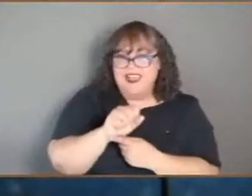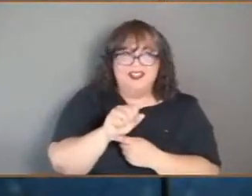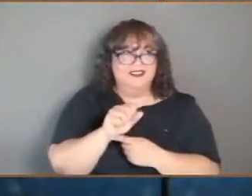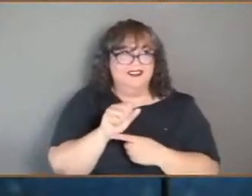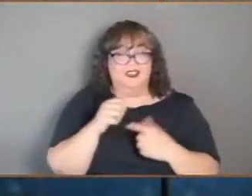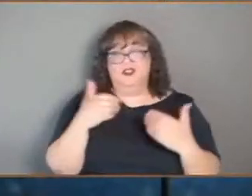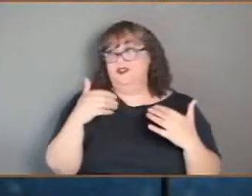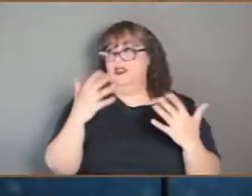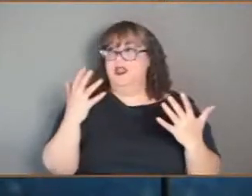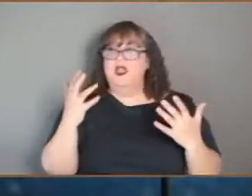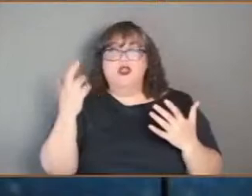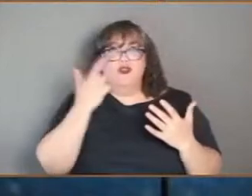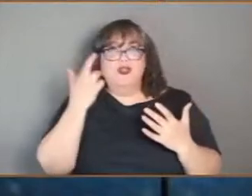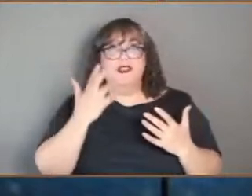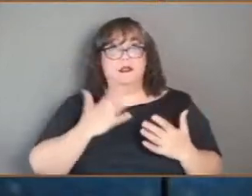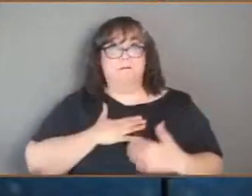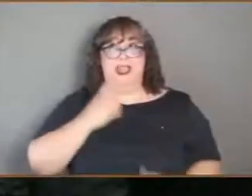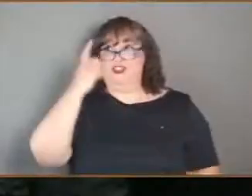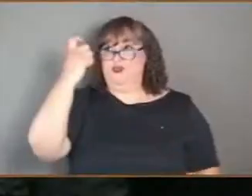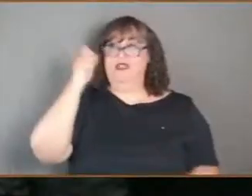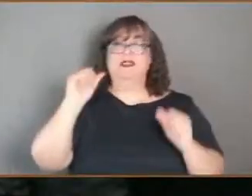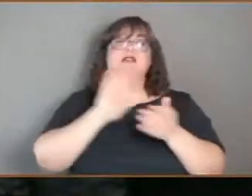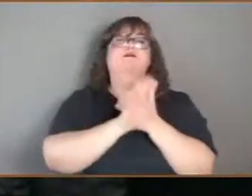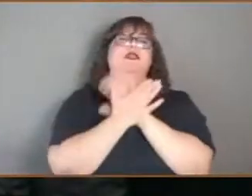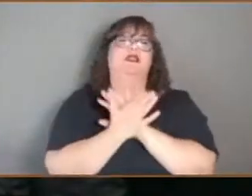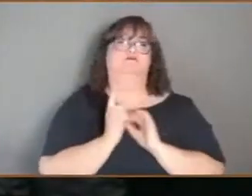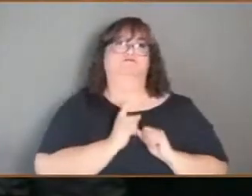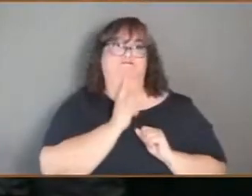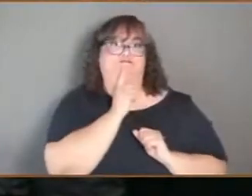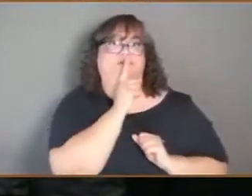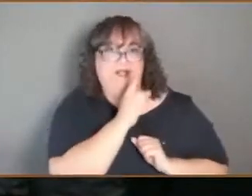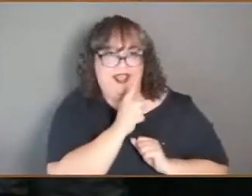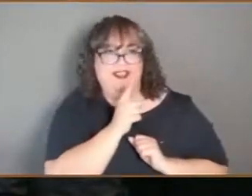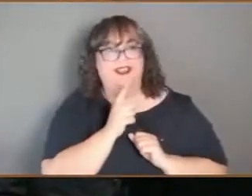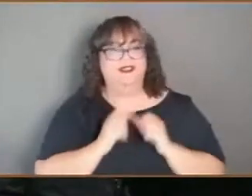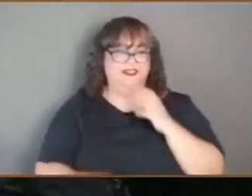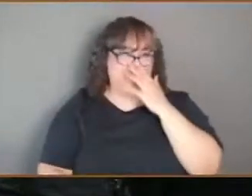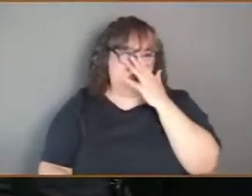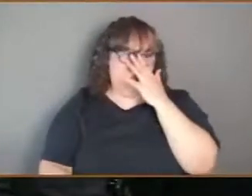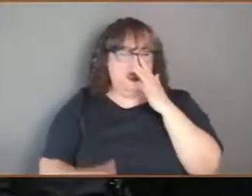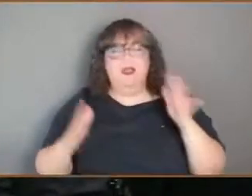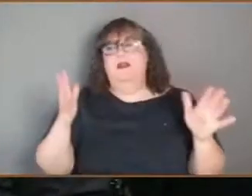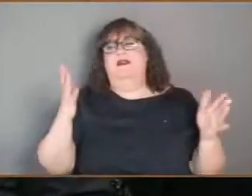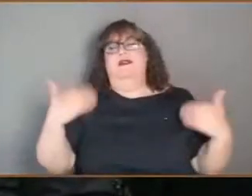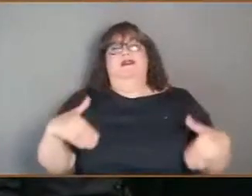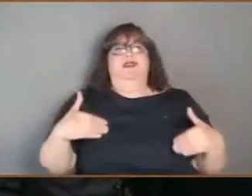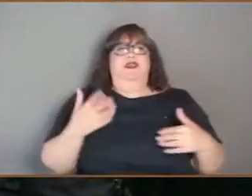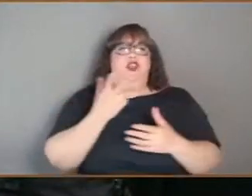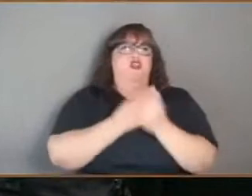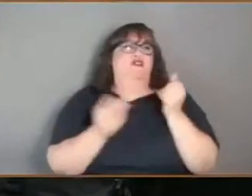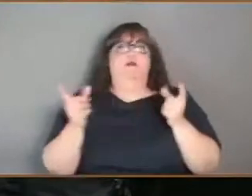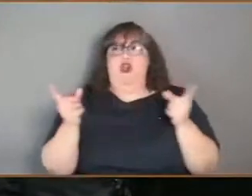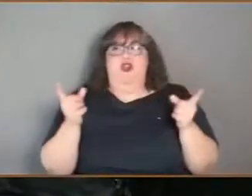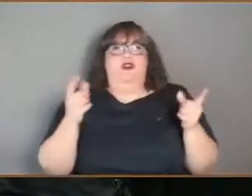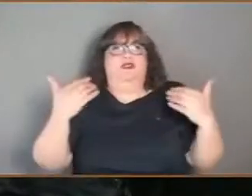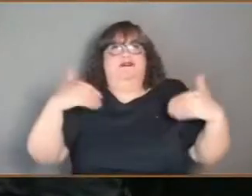even closer to being reality than I realized. I believe in both of you. I think you both are going to accomplish some amazing things. It gives me goosebumps